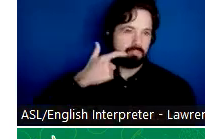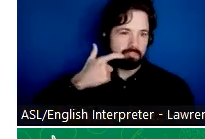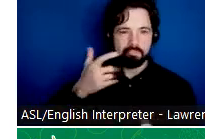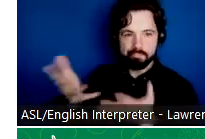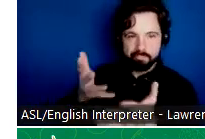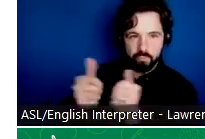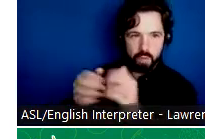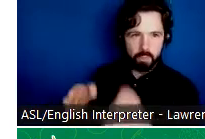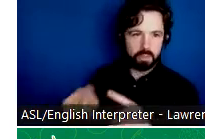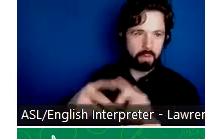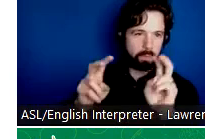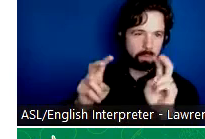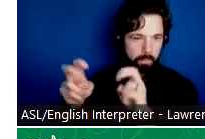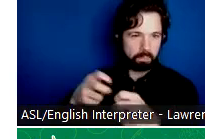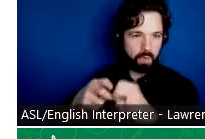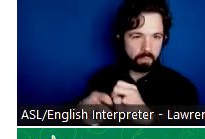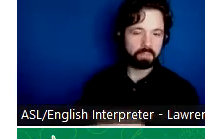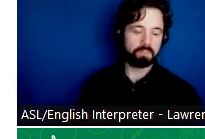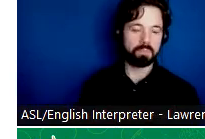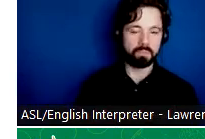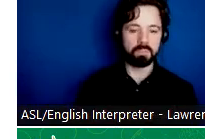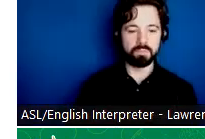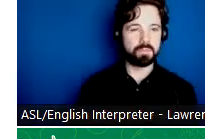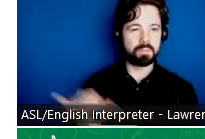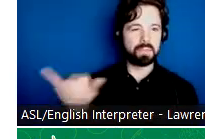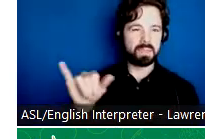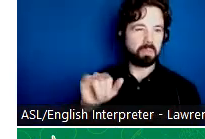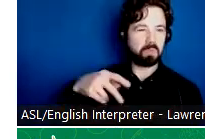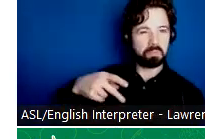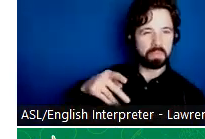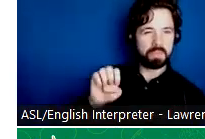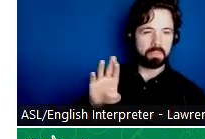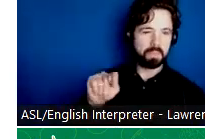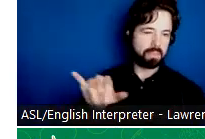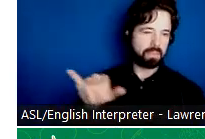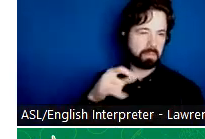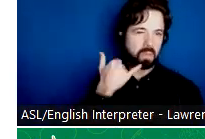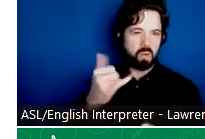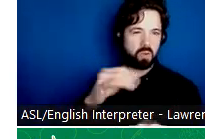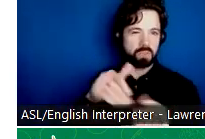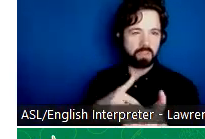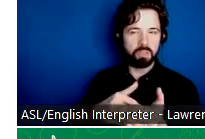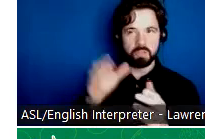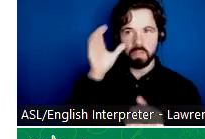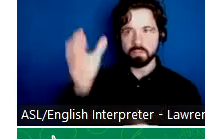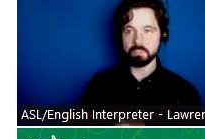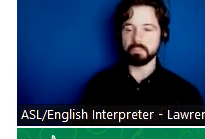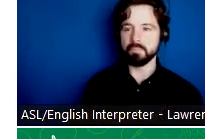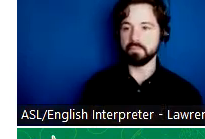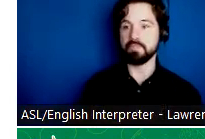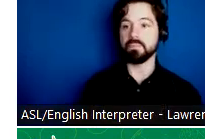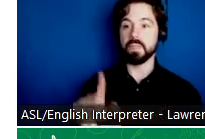P-EBT. And then another question